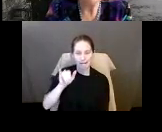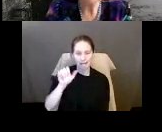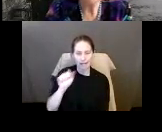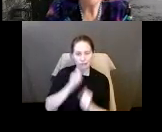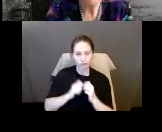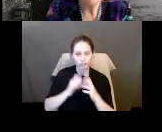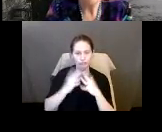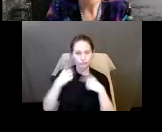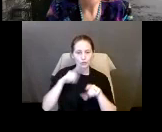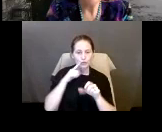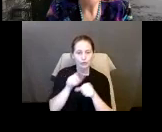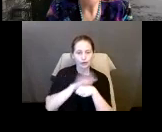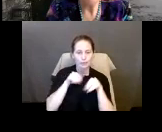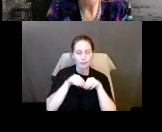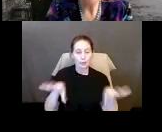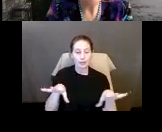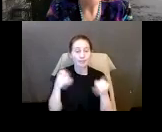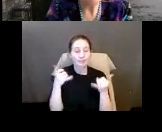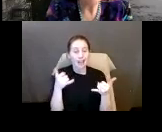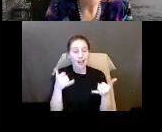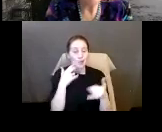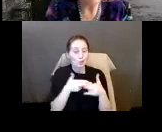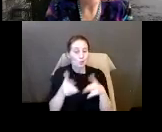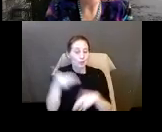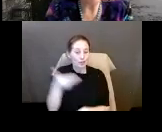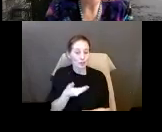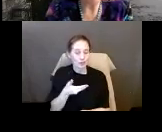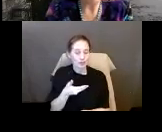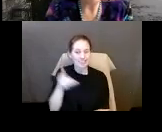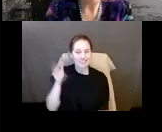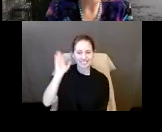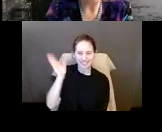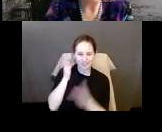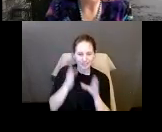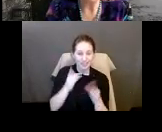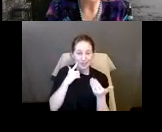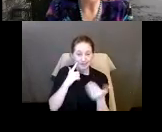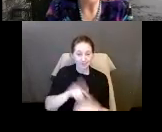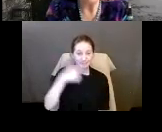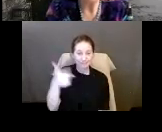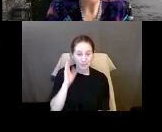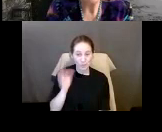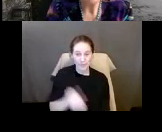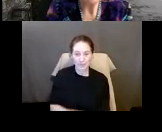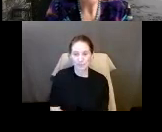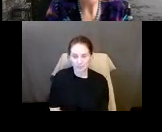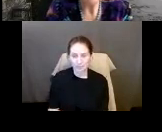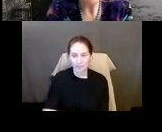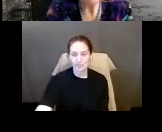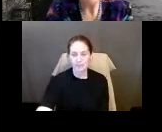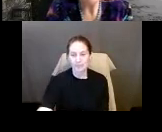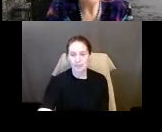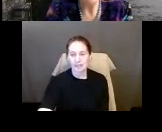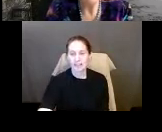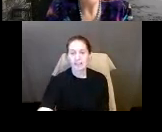pandemic. So let me briefly introduce our speaker and then we can move on to hear her wonderful talk today. Dr. Kate